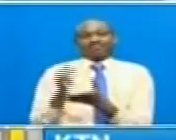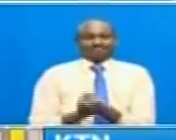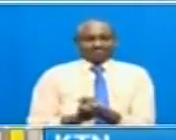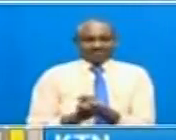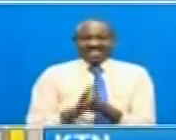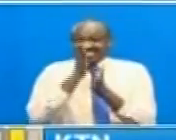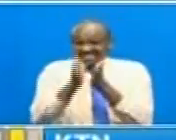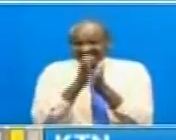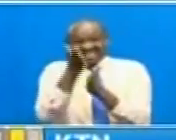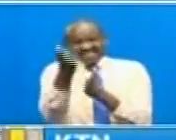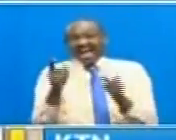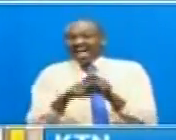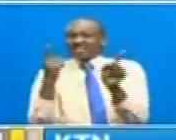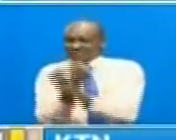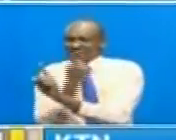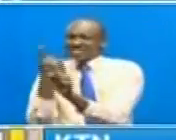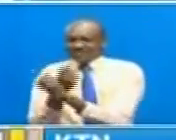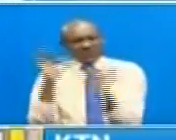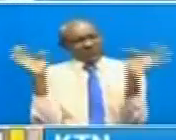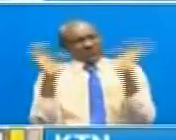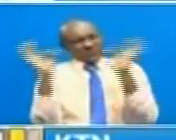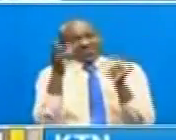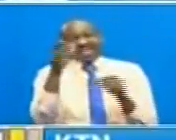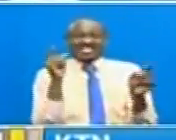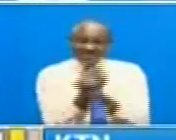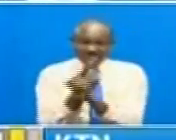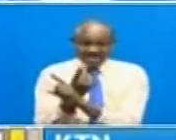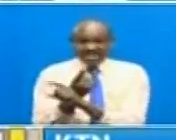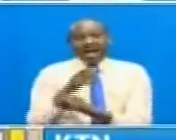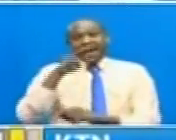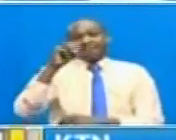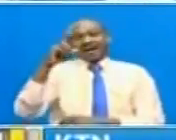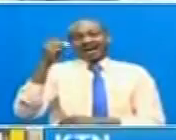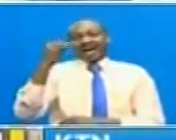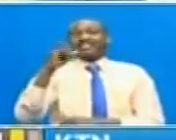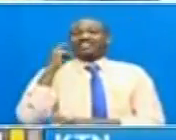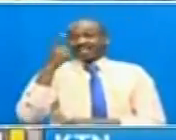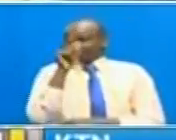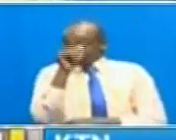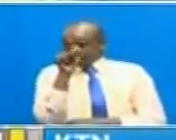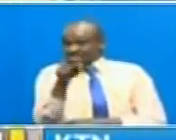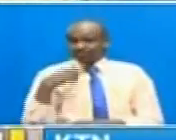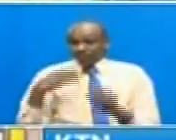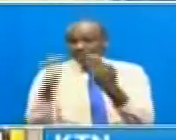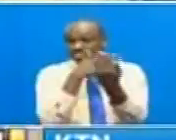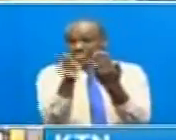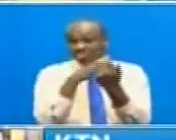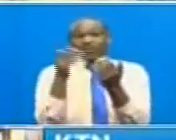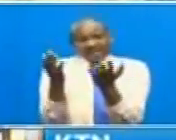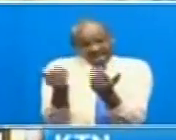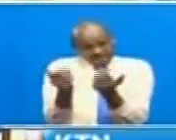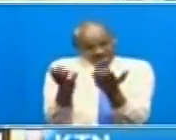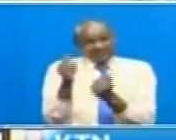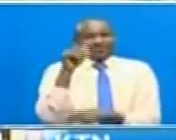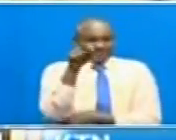train ride, the hot springs, and this amazing view is what Lake Magadi is hoping will be the clincher that will lure both local and